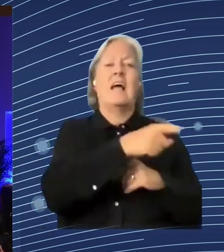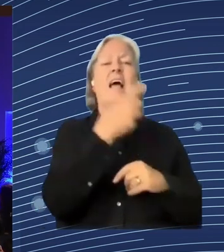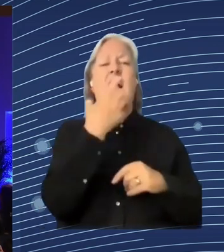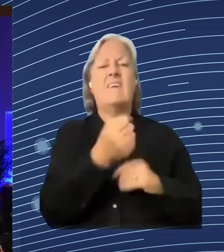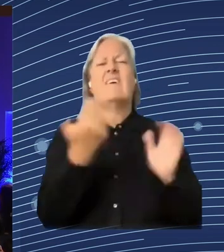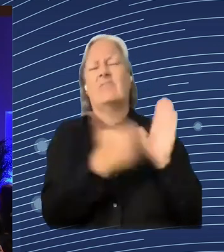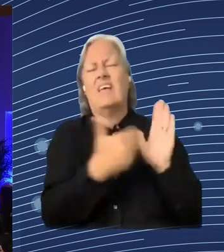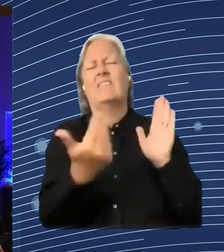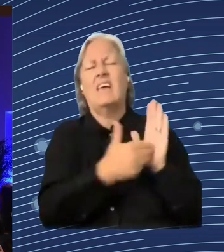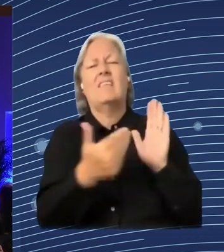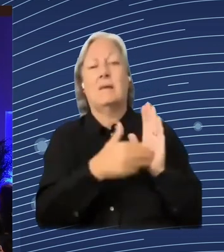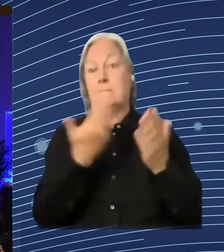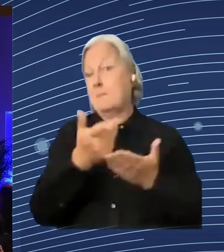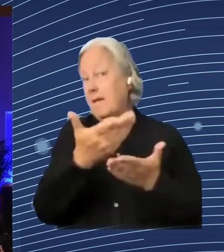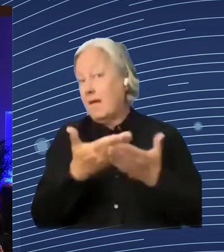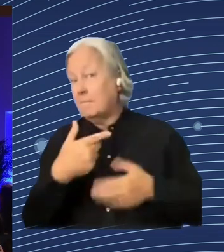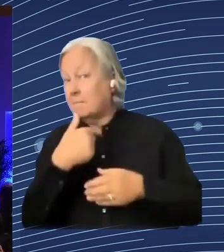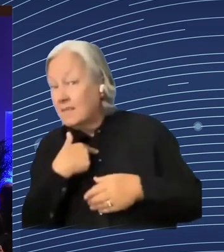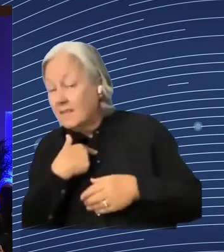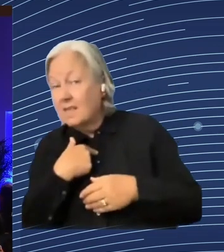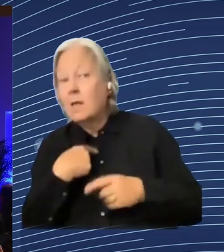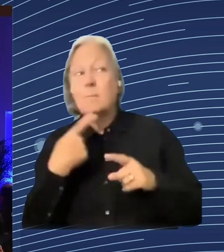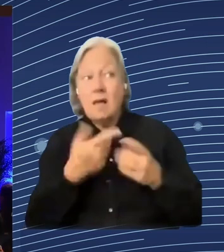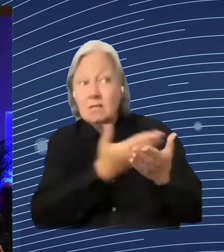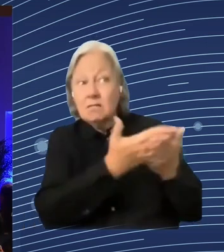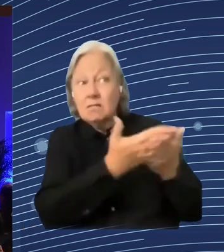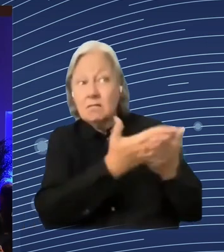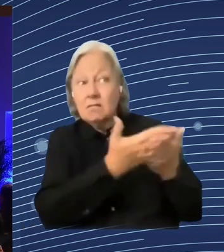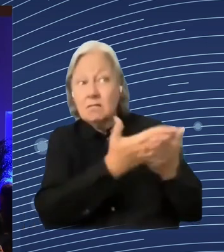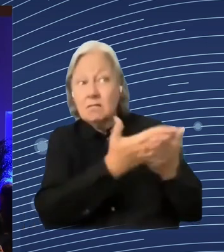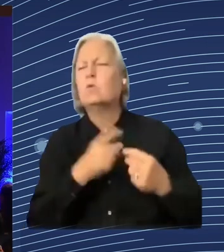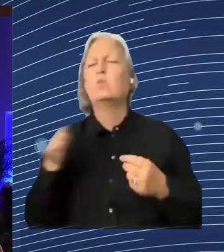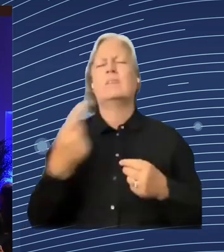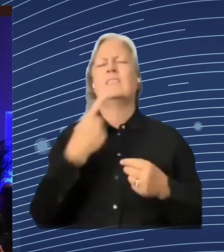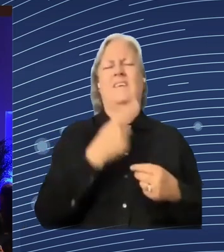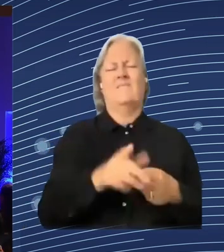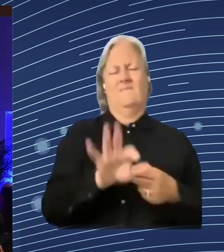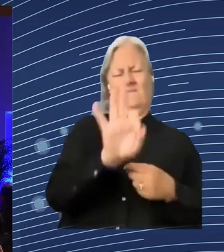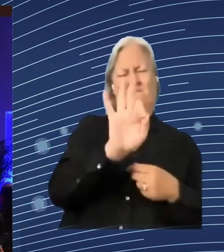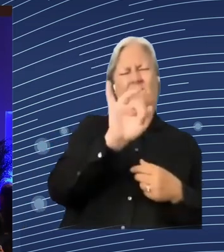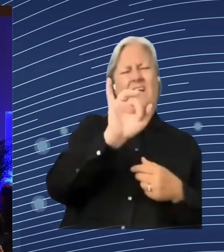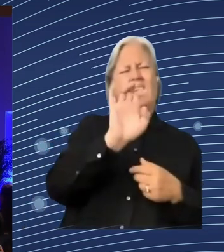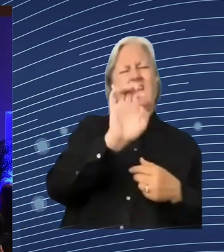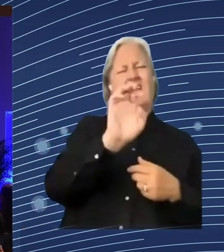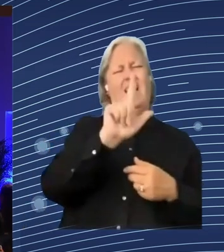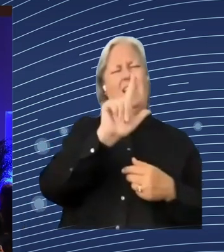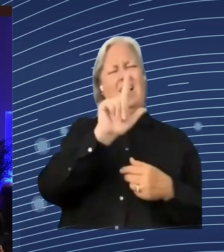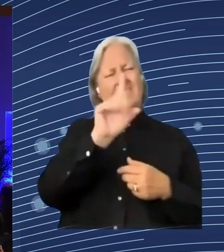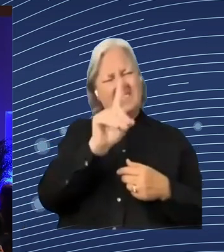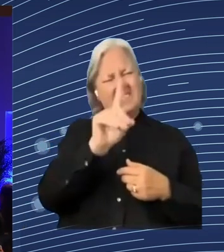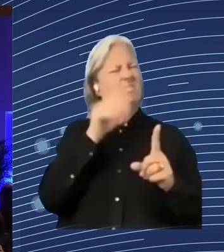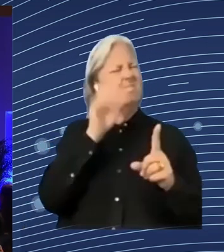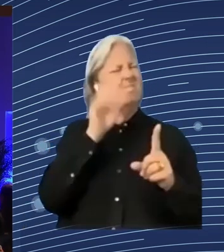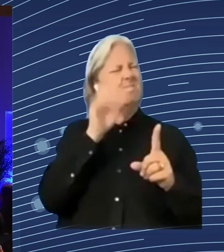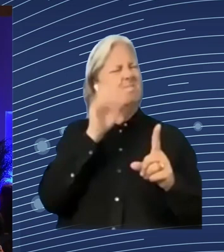at least, and perhaps part of the audience, if you define what is field-specific. Ah, yeah. So the seven fields were,